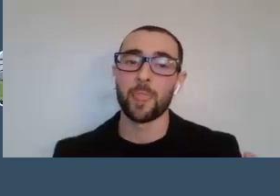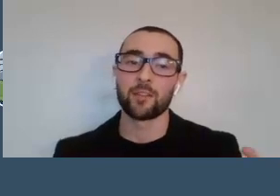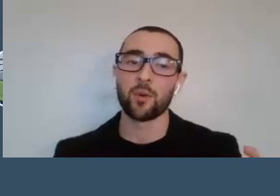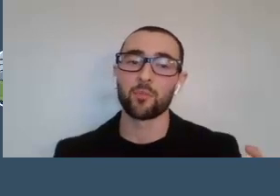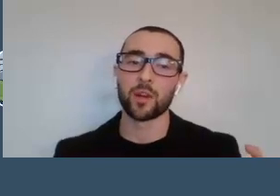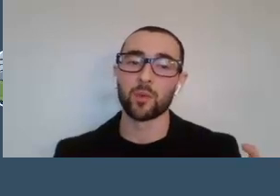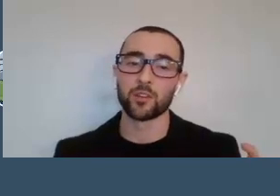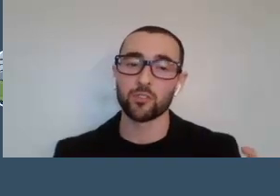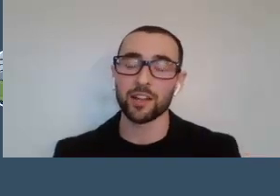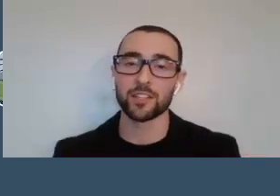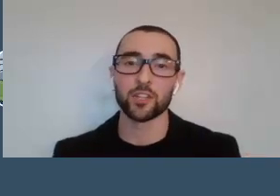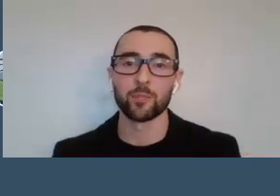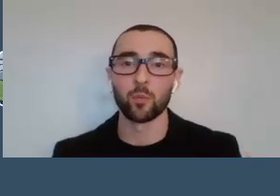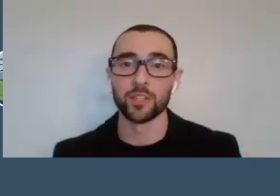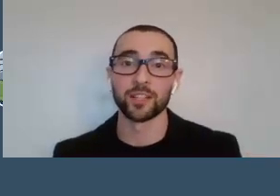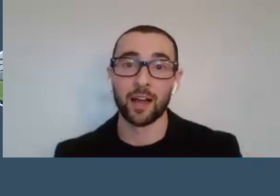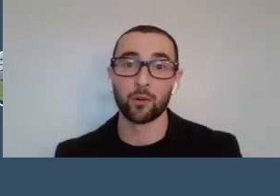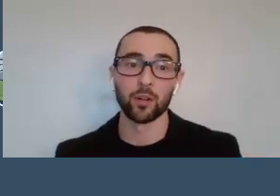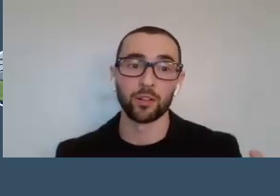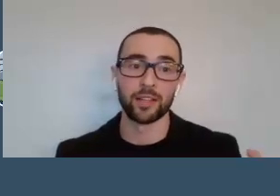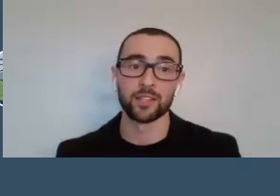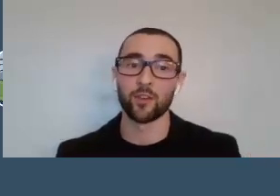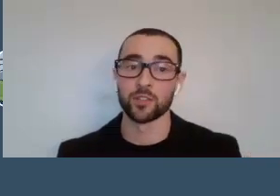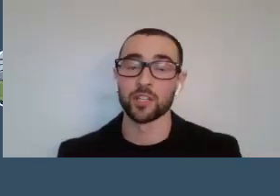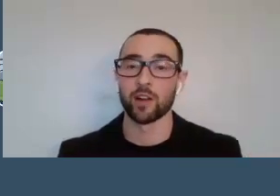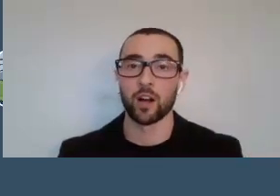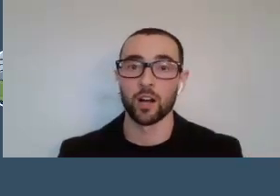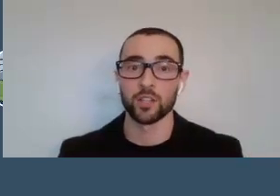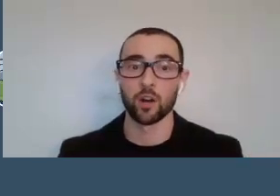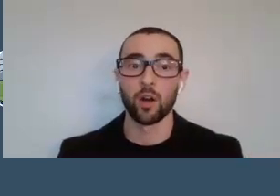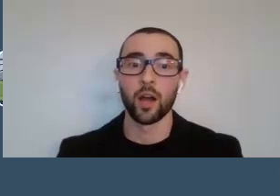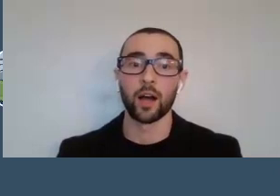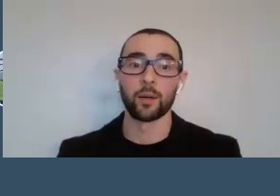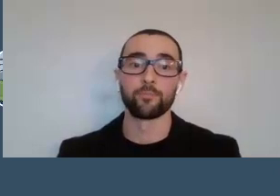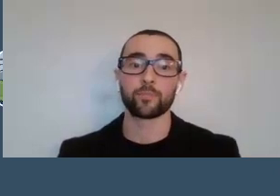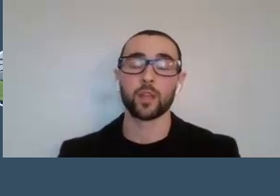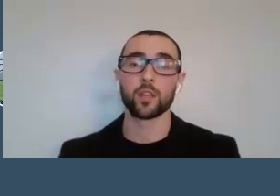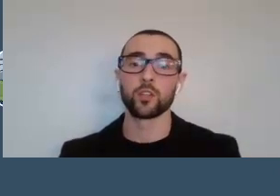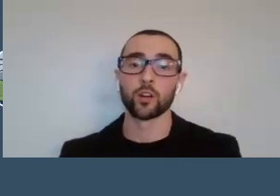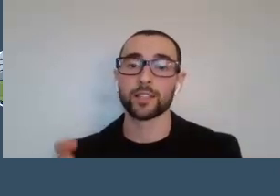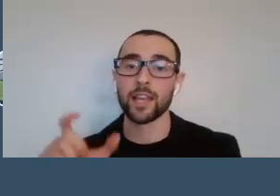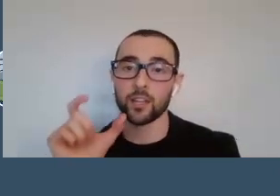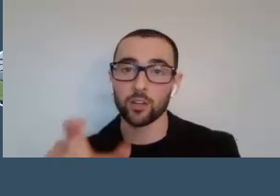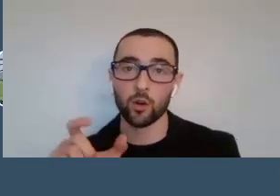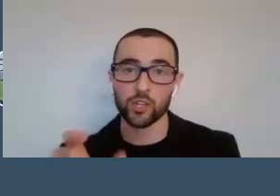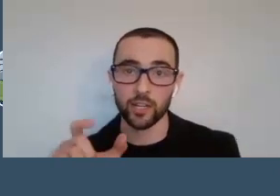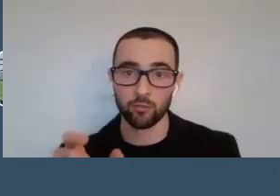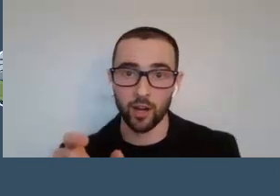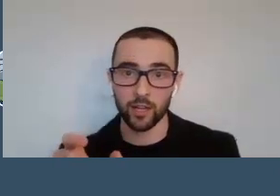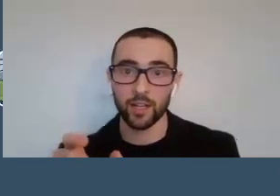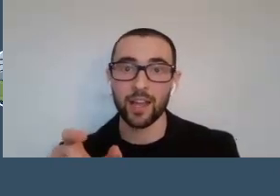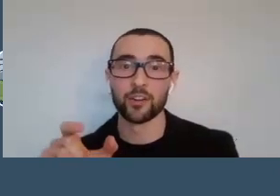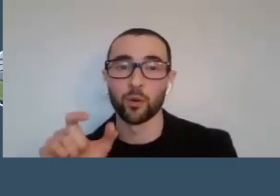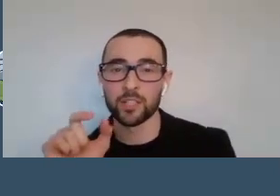because when you're trying to determine what's allowable as far as indirect costs go, you're going to take your